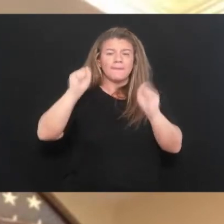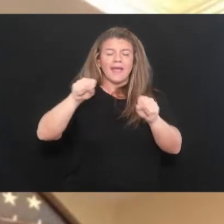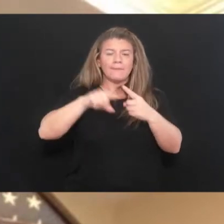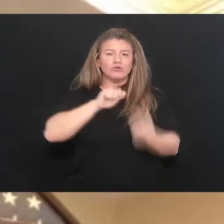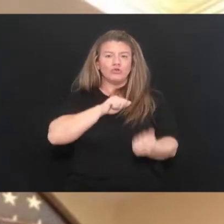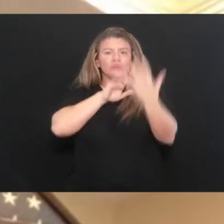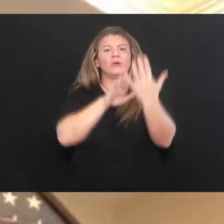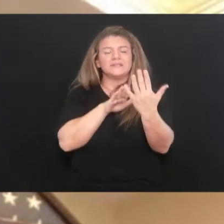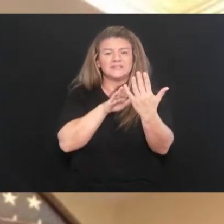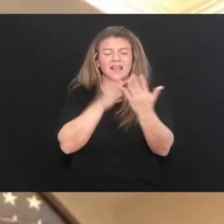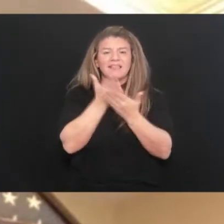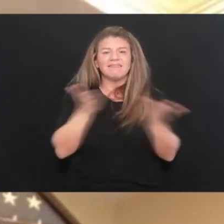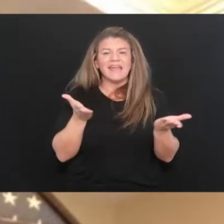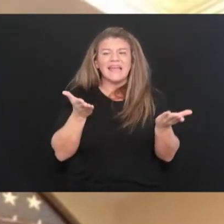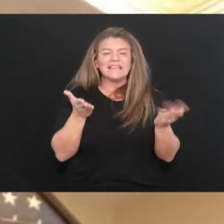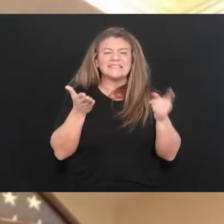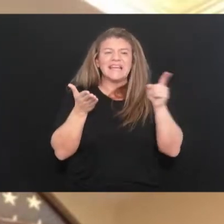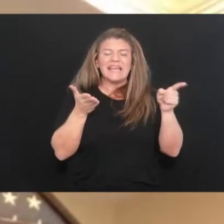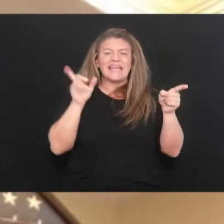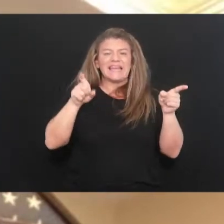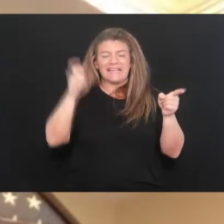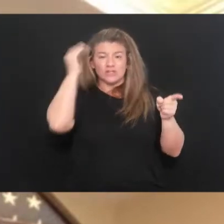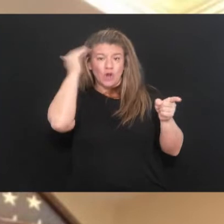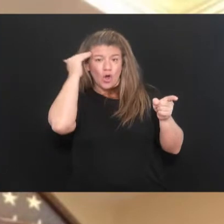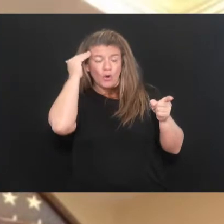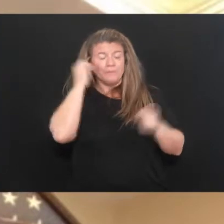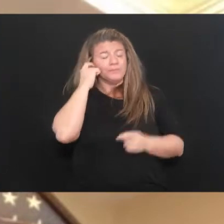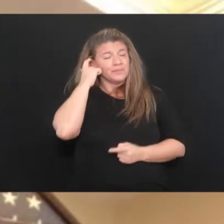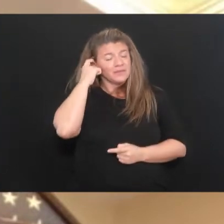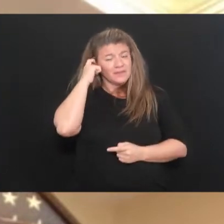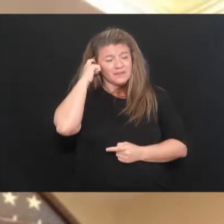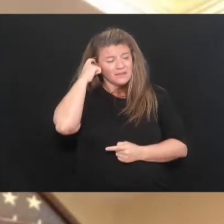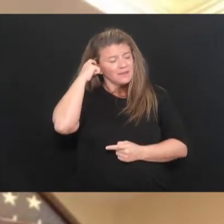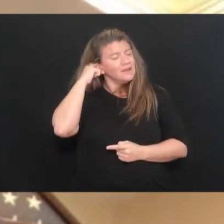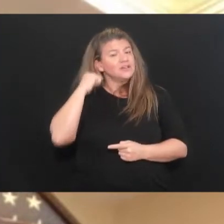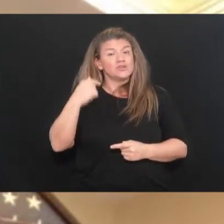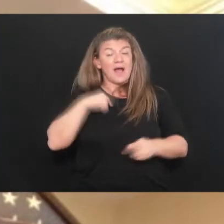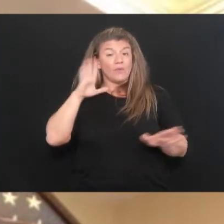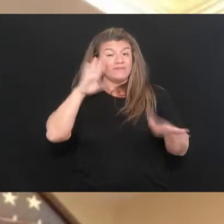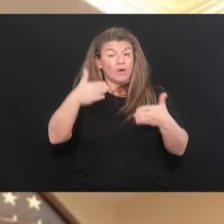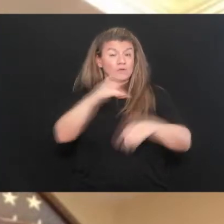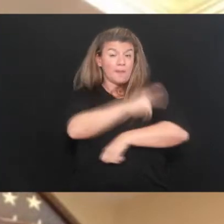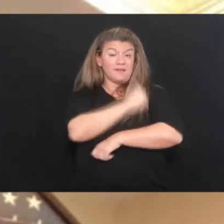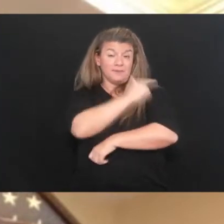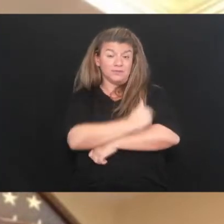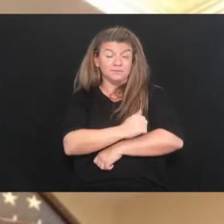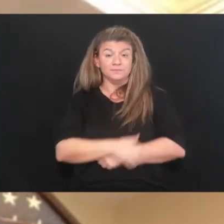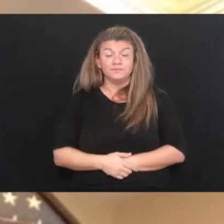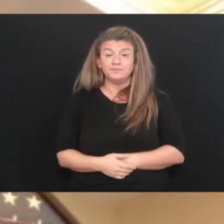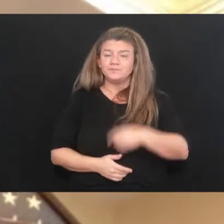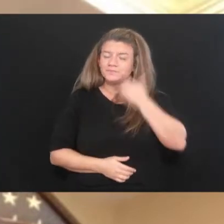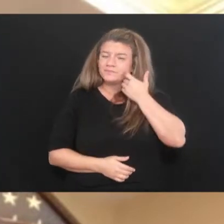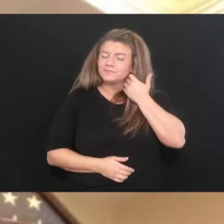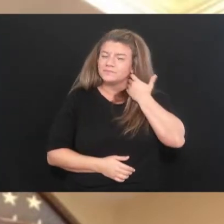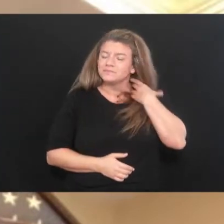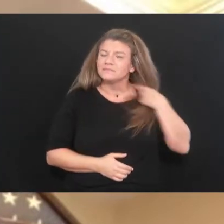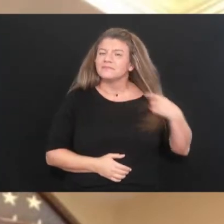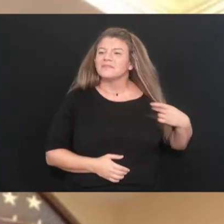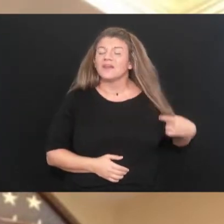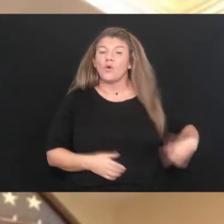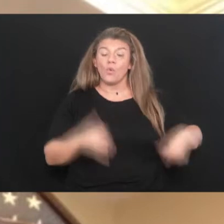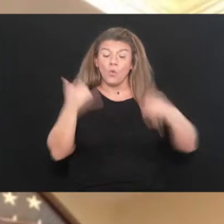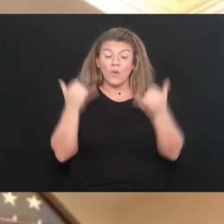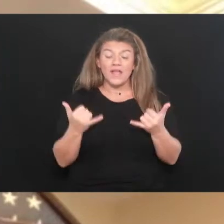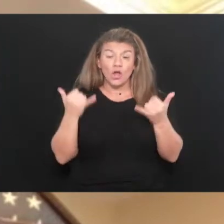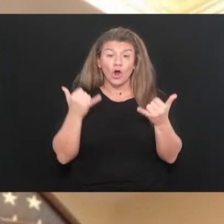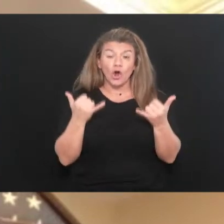address things that he needs to address. So I want to focus back on the hospital piece. So we